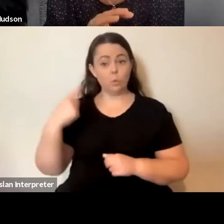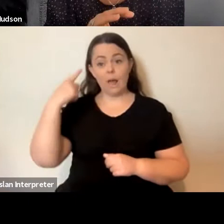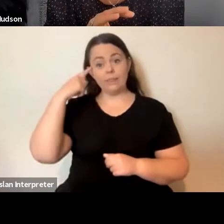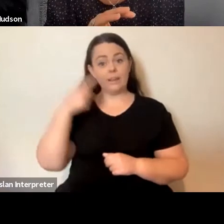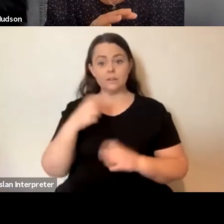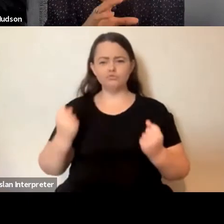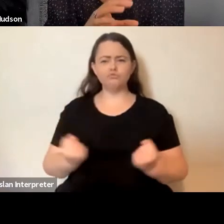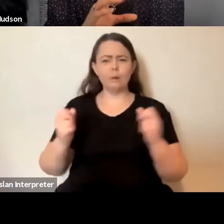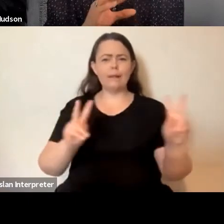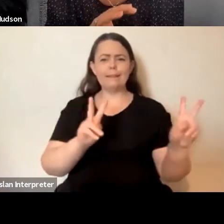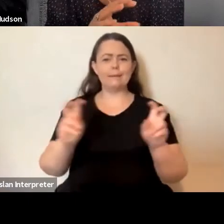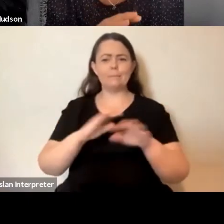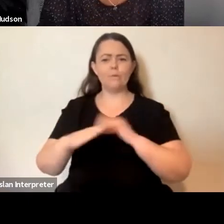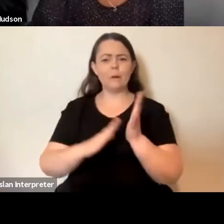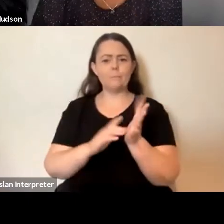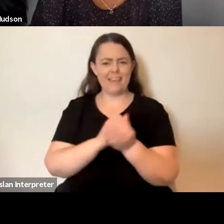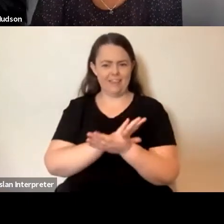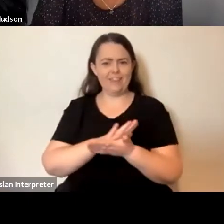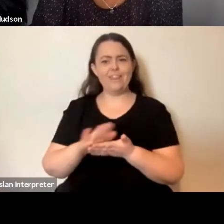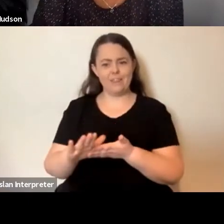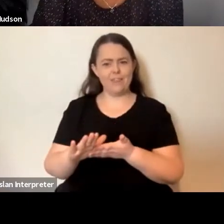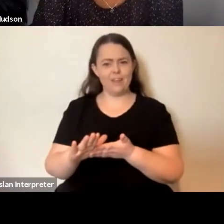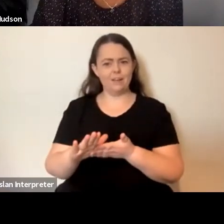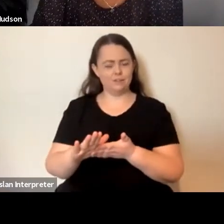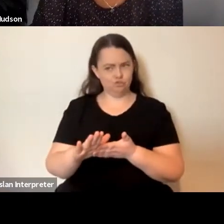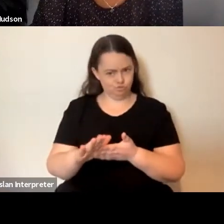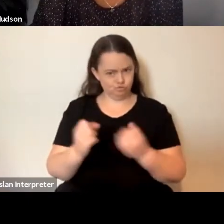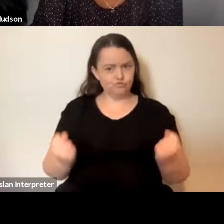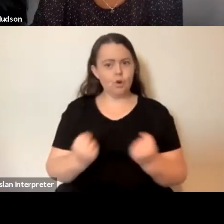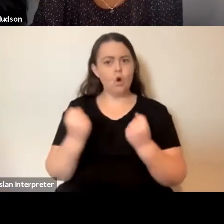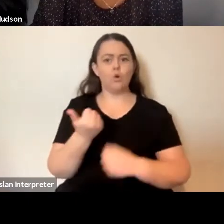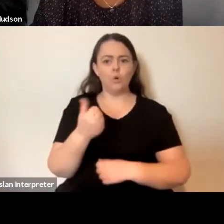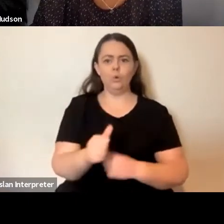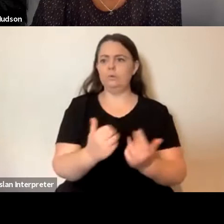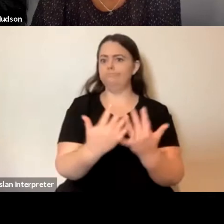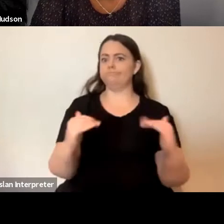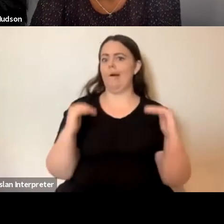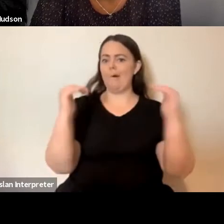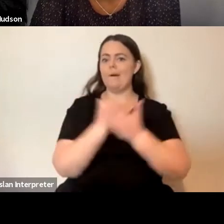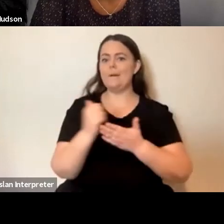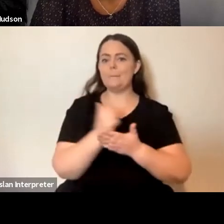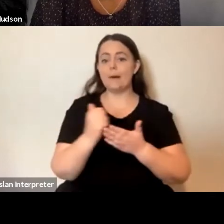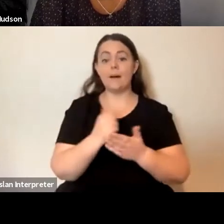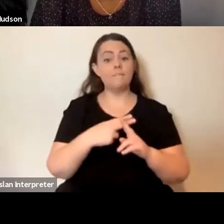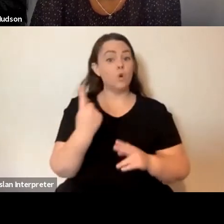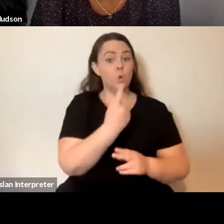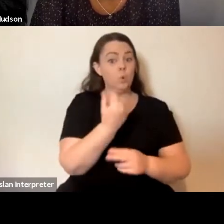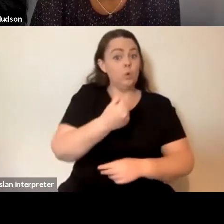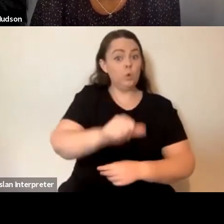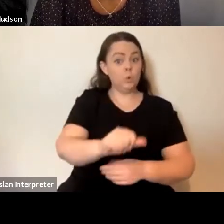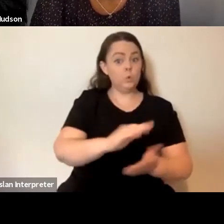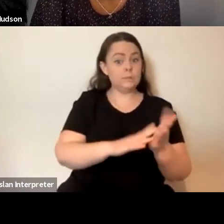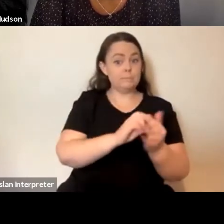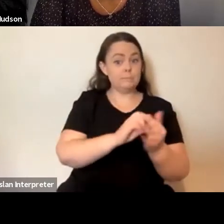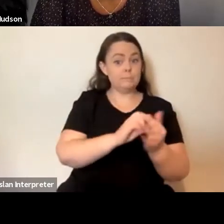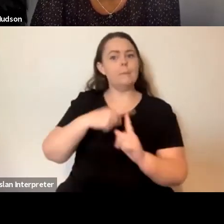around methamphetamine is still extremely present, not just in those who are using drugs, but those who are seeking treatment. And I'd agree